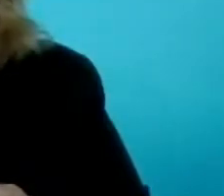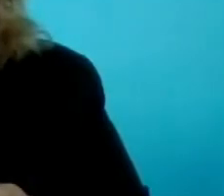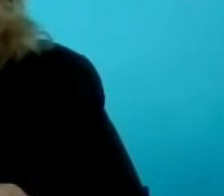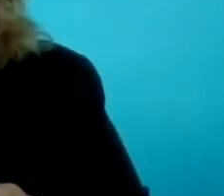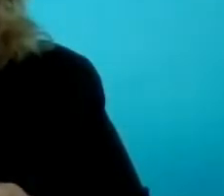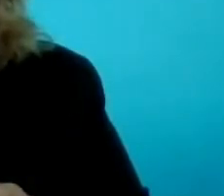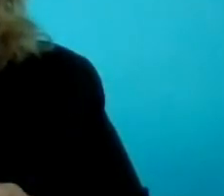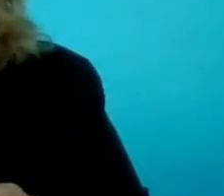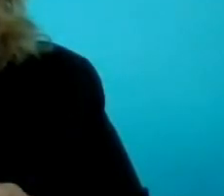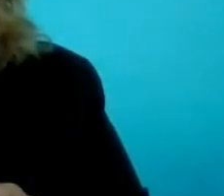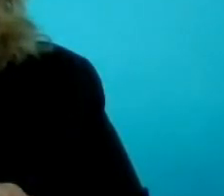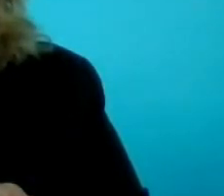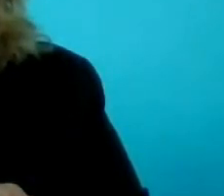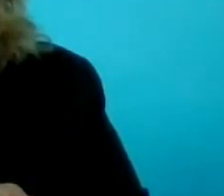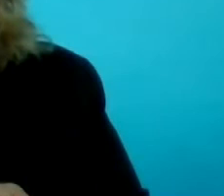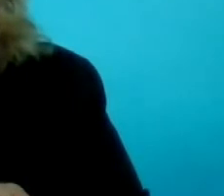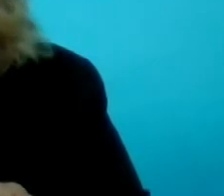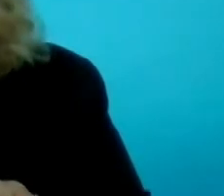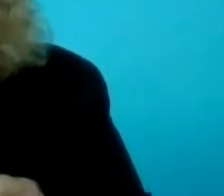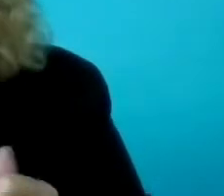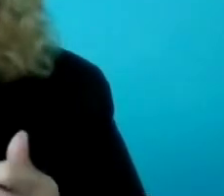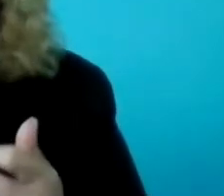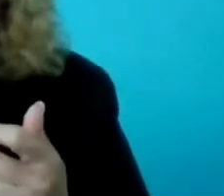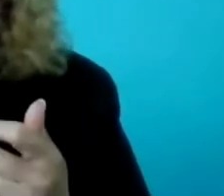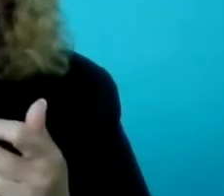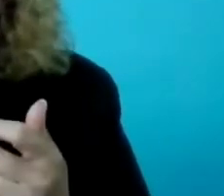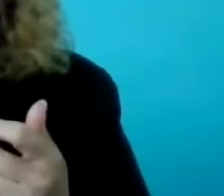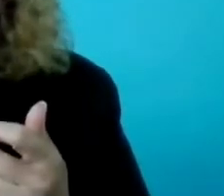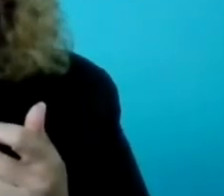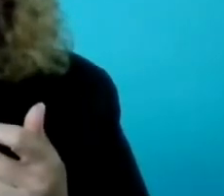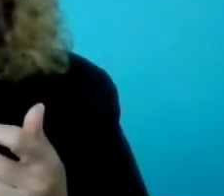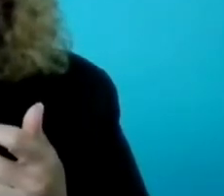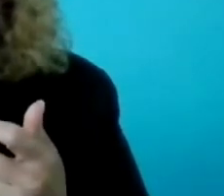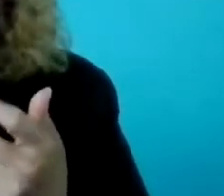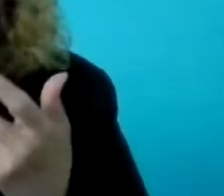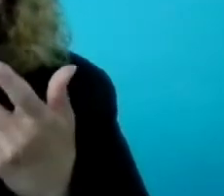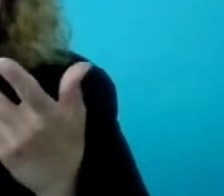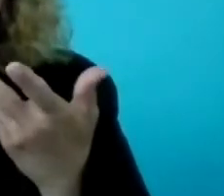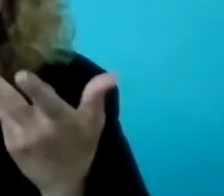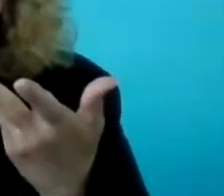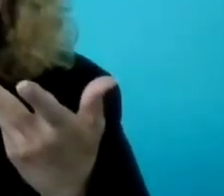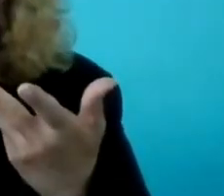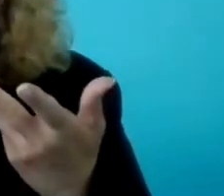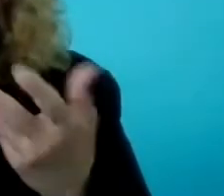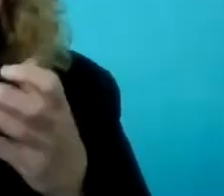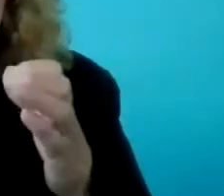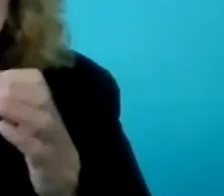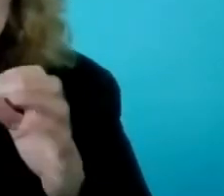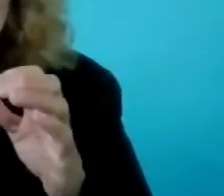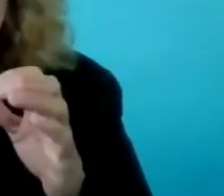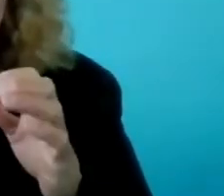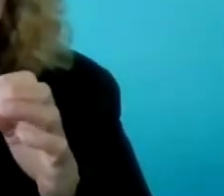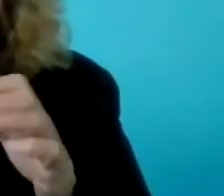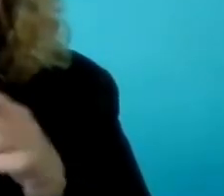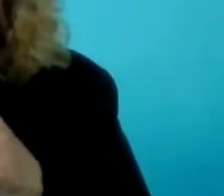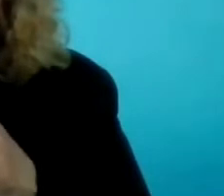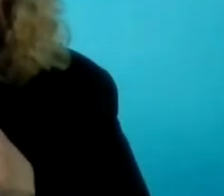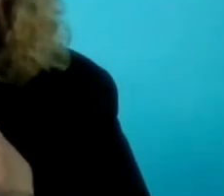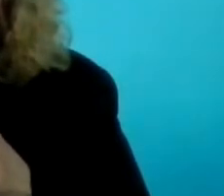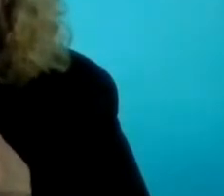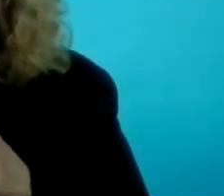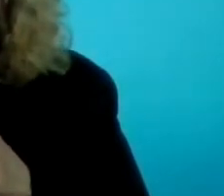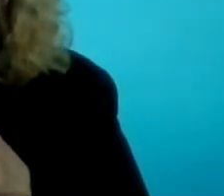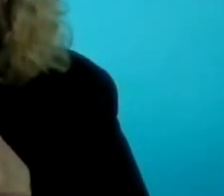Dr. An, not yet. Yes. Okay. So we need to ask whoever's doing the slides to reshare with